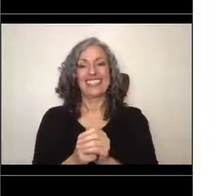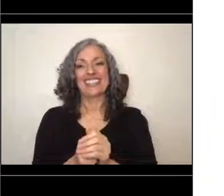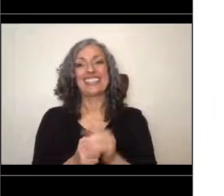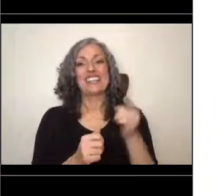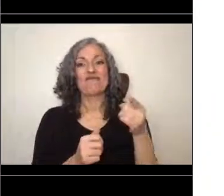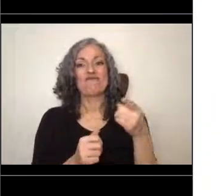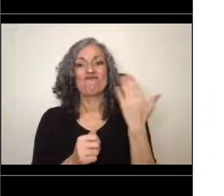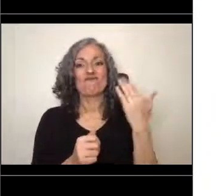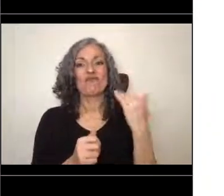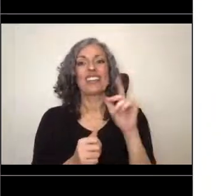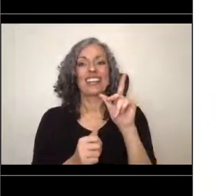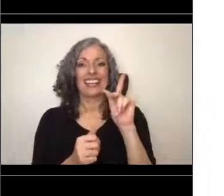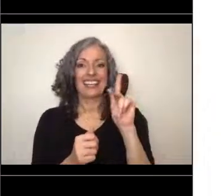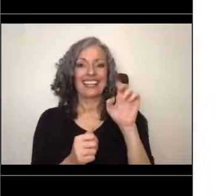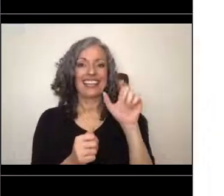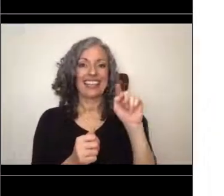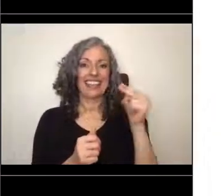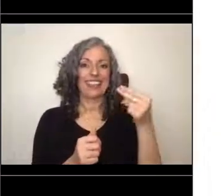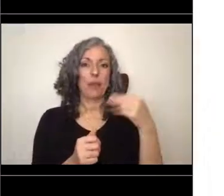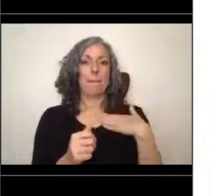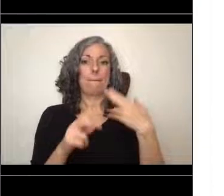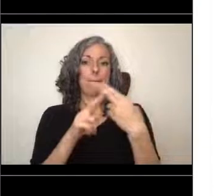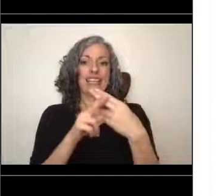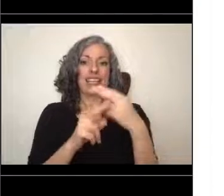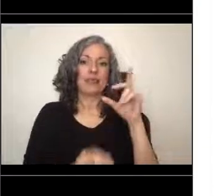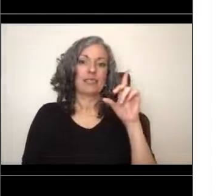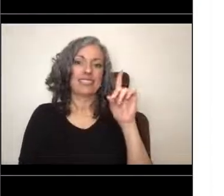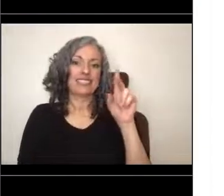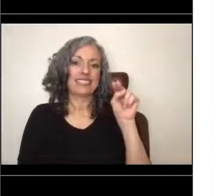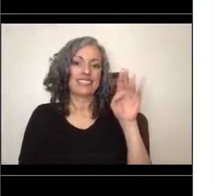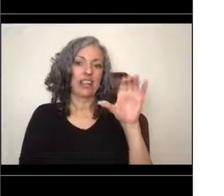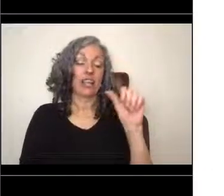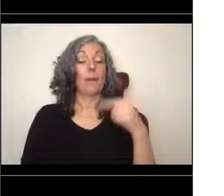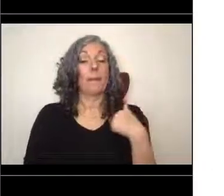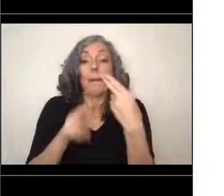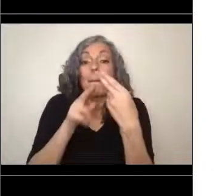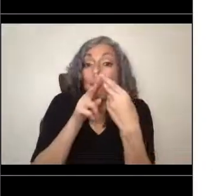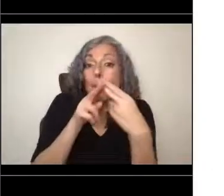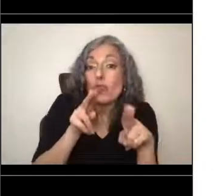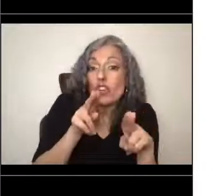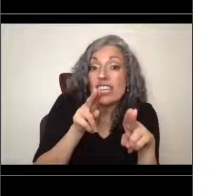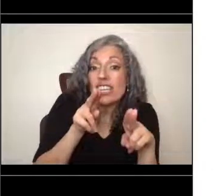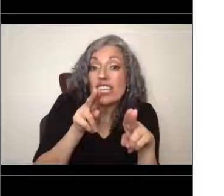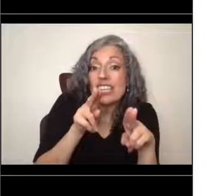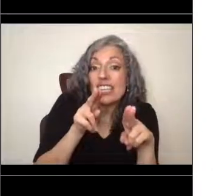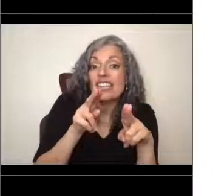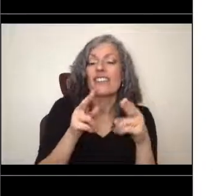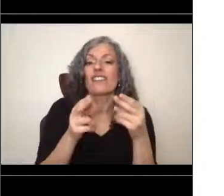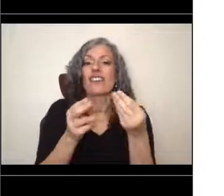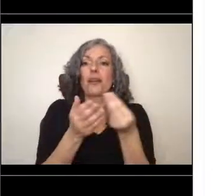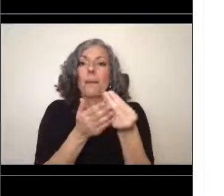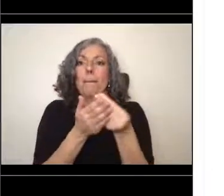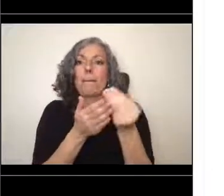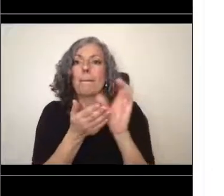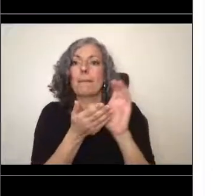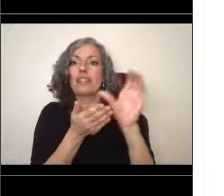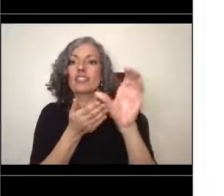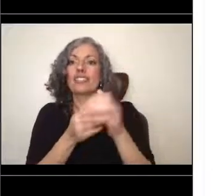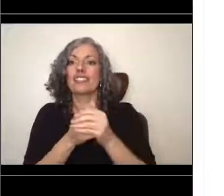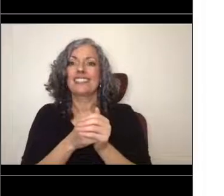Keith Duncan, Caltrans Division of Budgets, and I'll be providing a brief budget and allocation capacity update for you